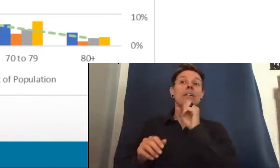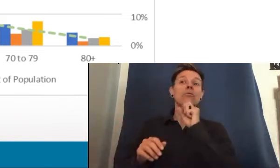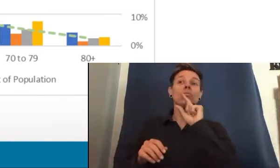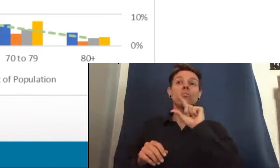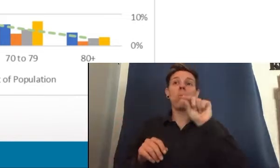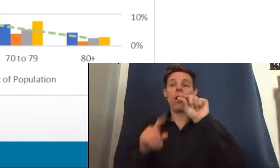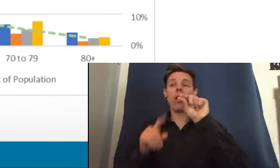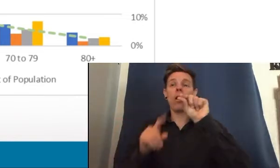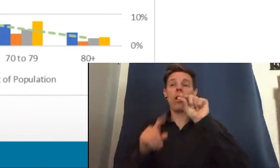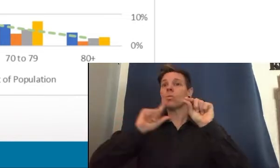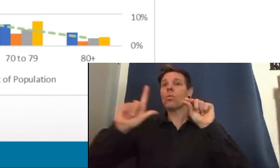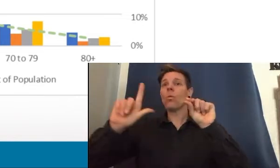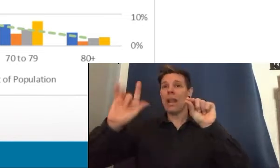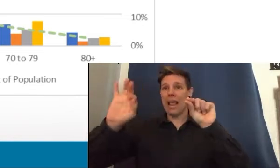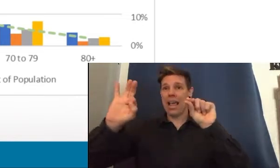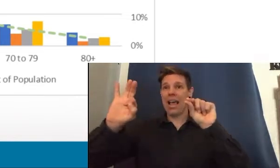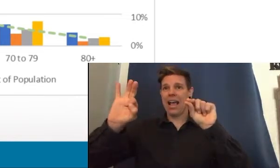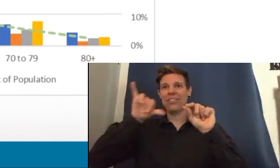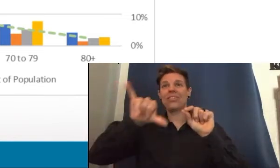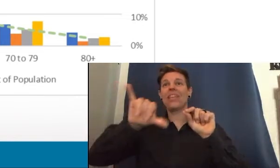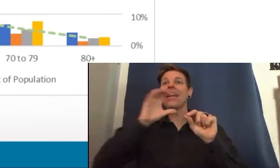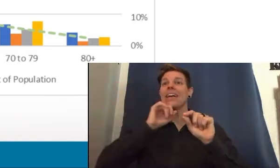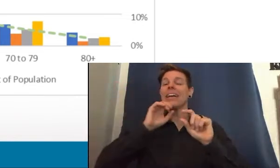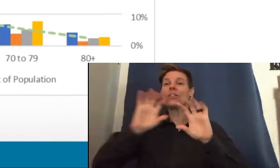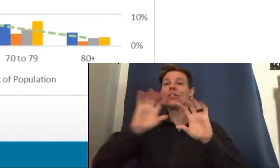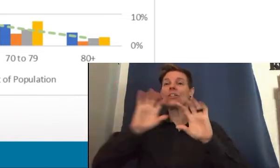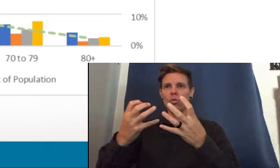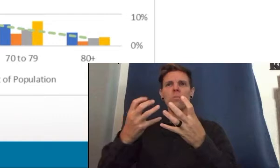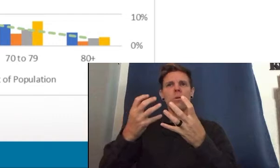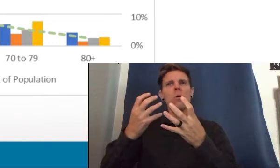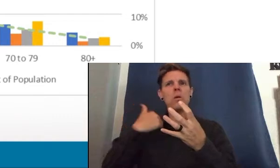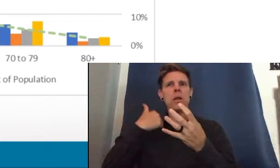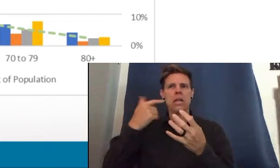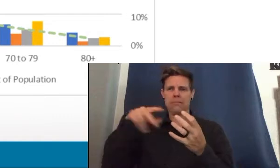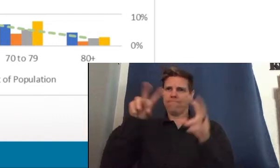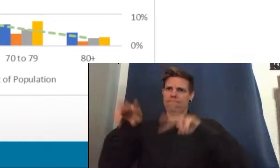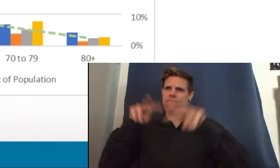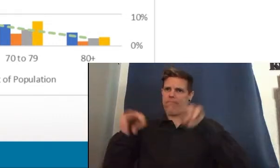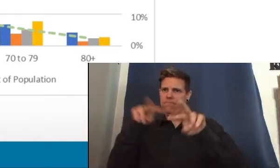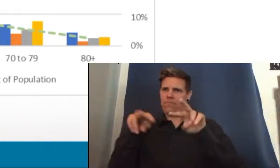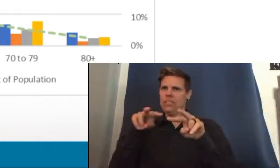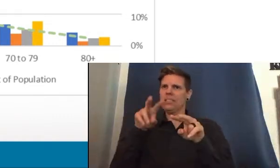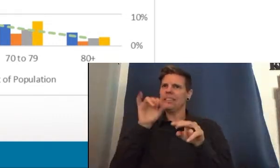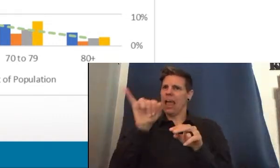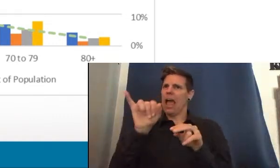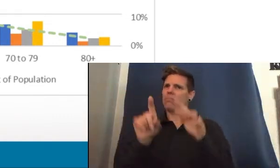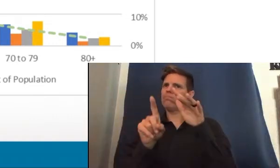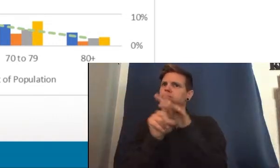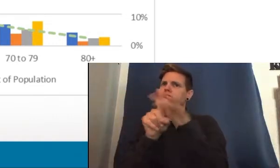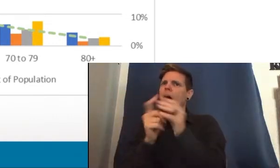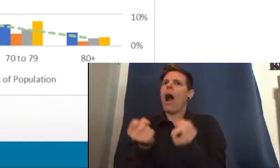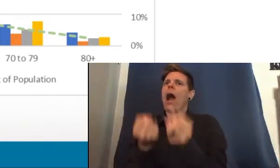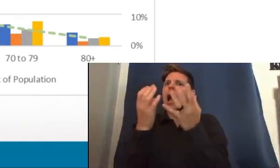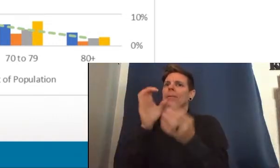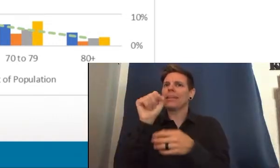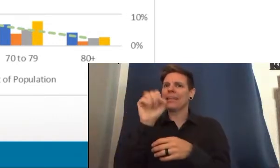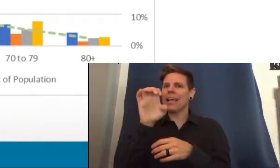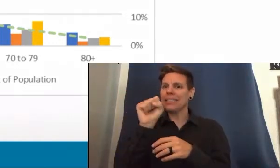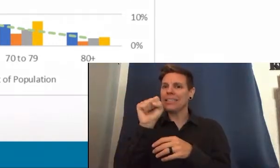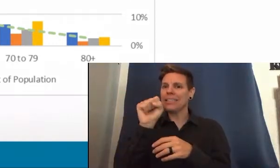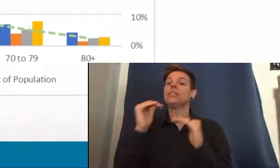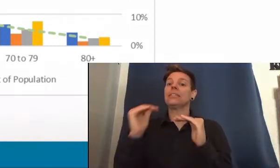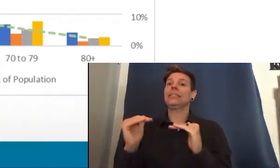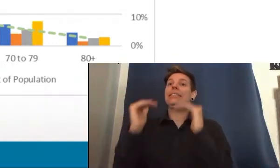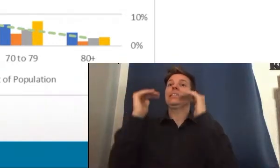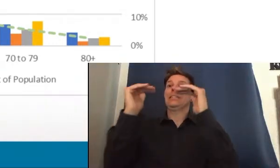population. And again, you know, how are they represented within cases? Now, the blue line shows you who's been vaccinated. So that's